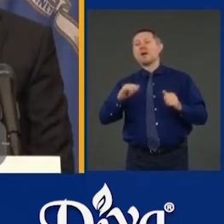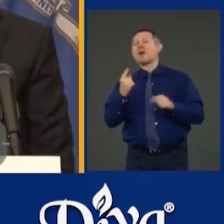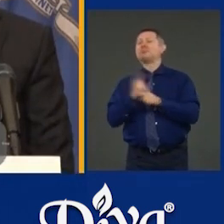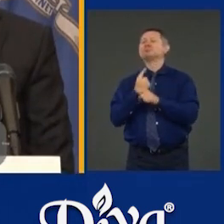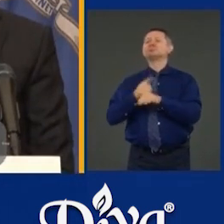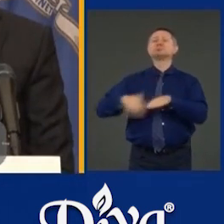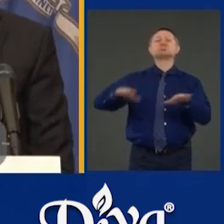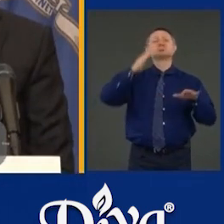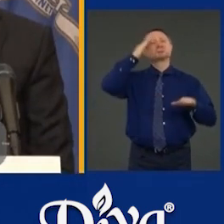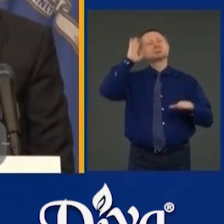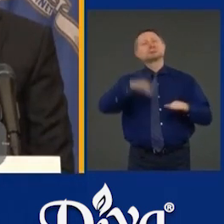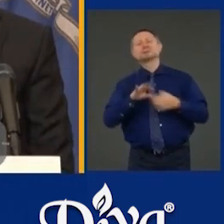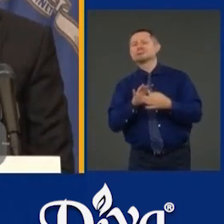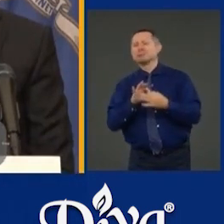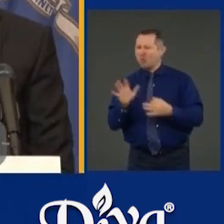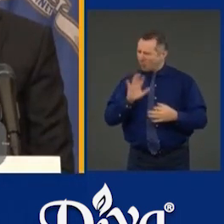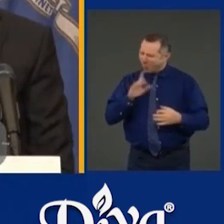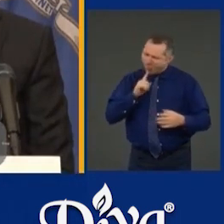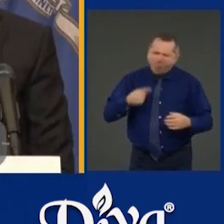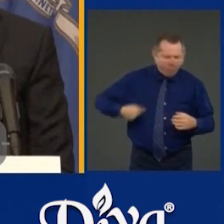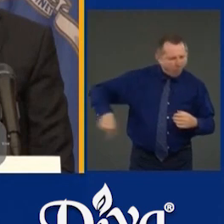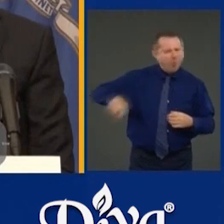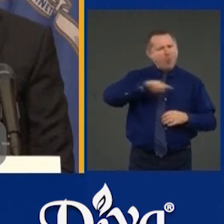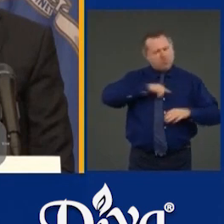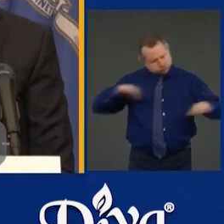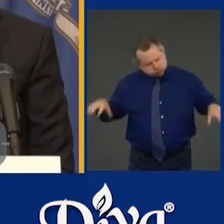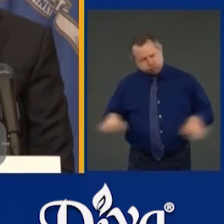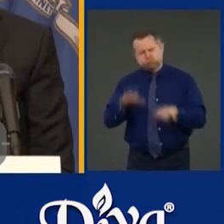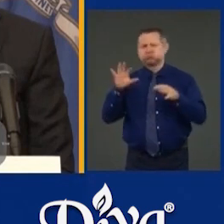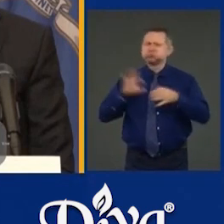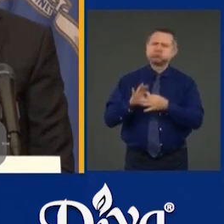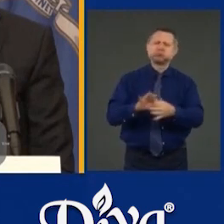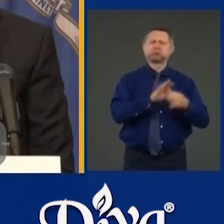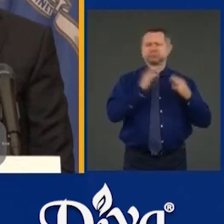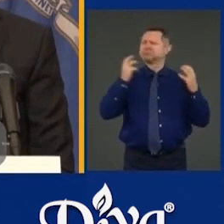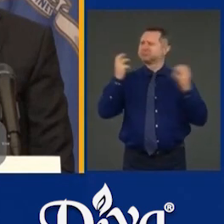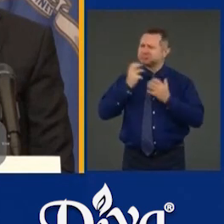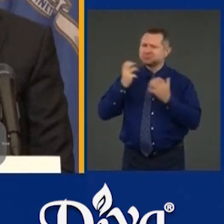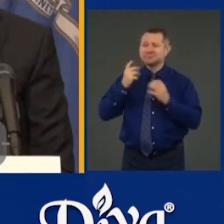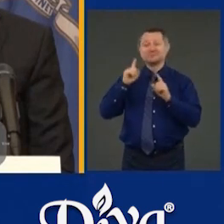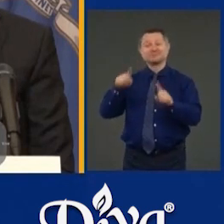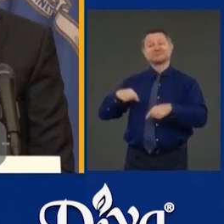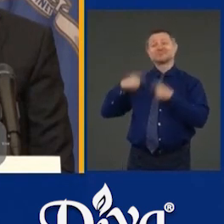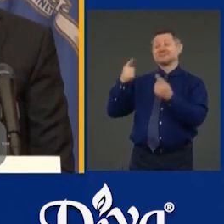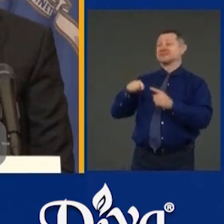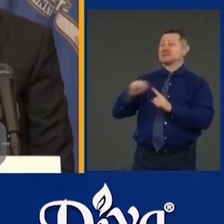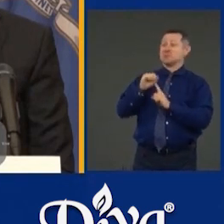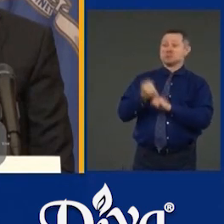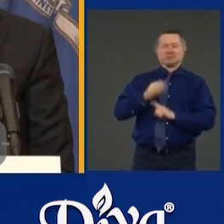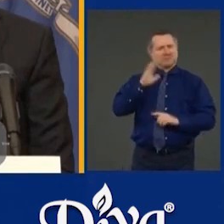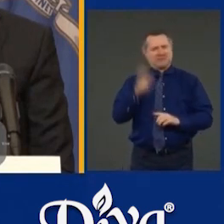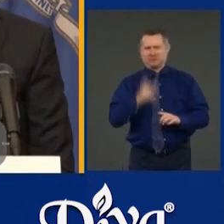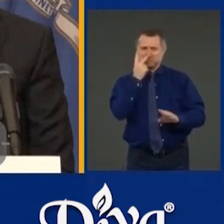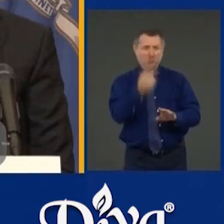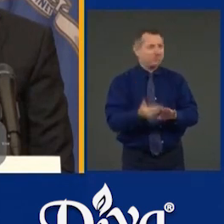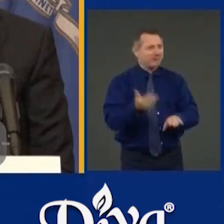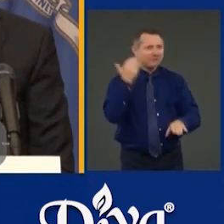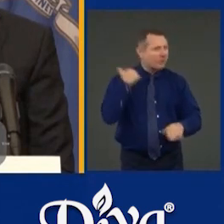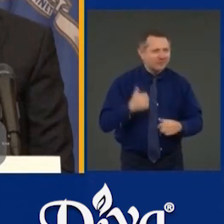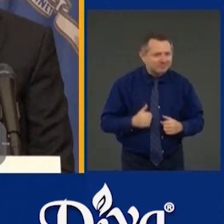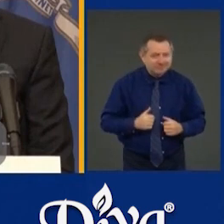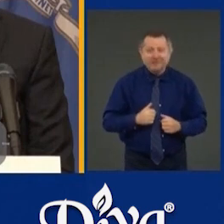political relations. This was a situation that nobody had really faced before, and I can tell you that they